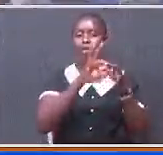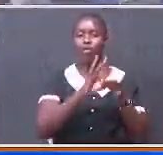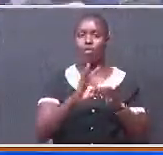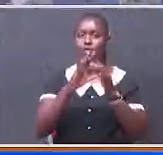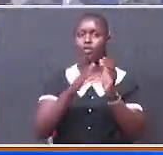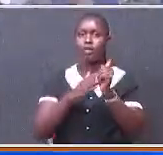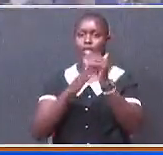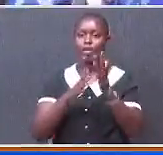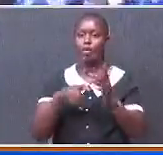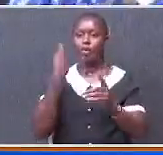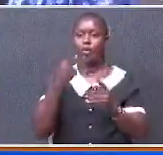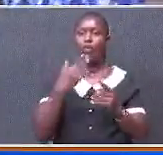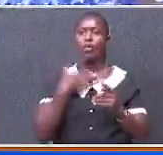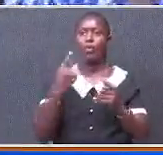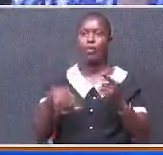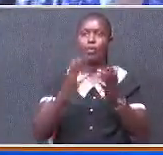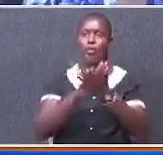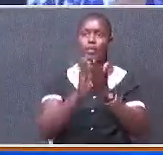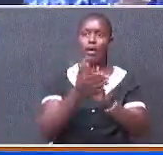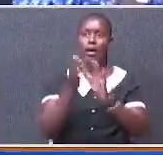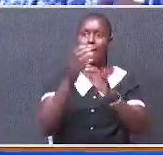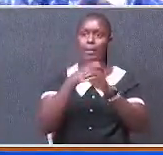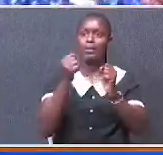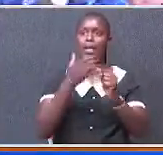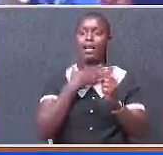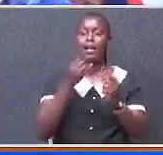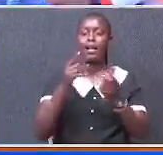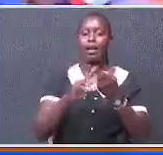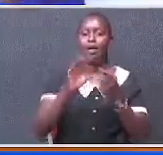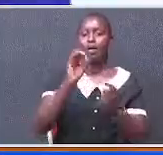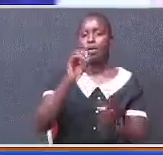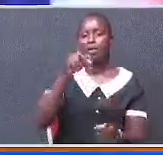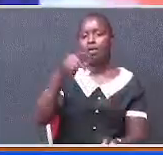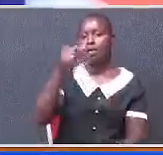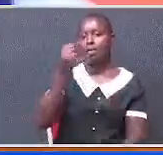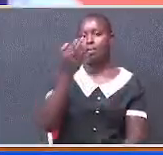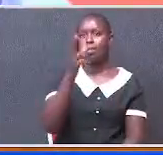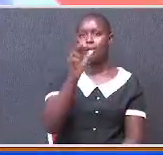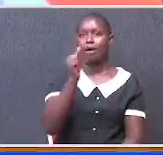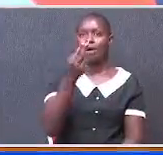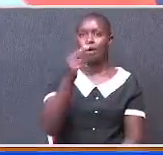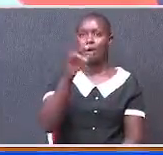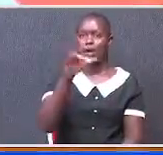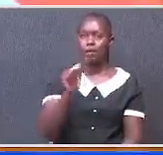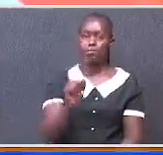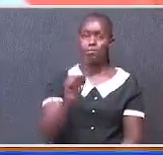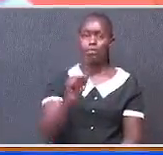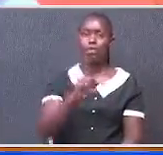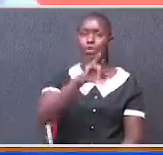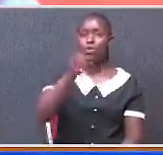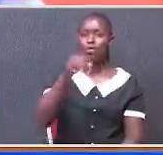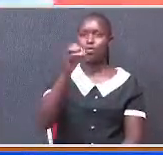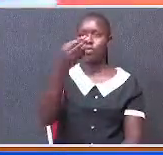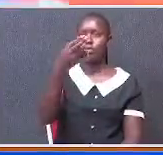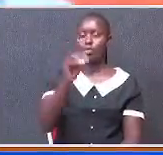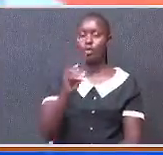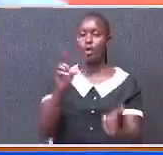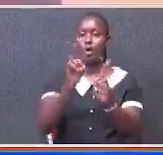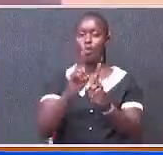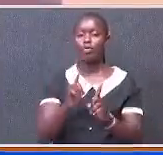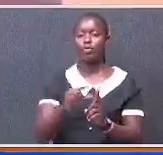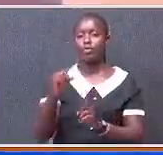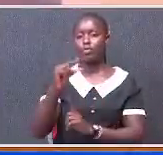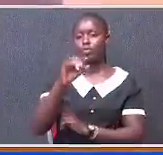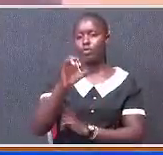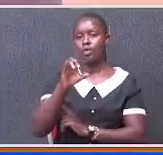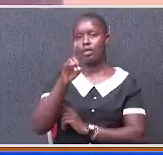have expressed an interest in the top seat, such as Wycliffe Oparanya, Hassan Joho, Eugene Wamalwa, and Gideon Moi. Paul